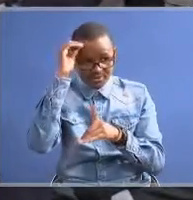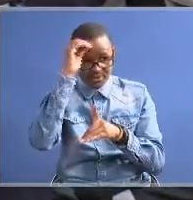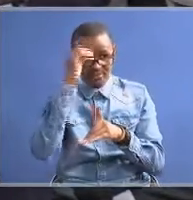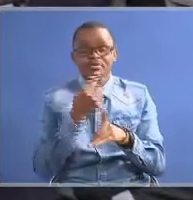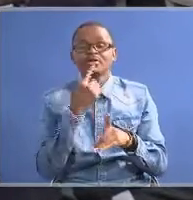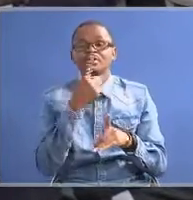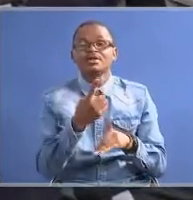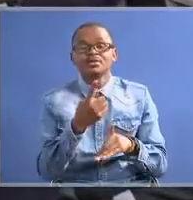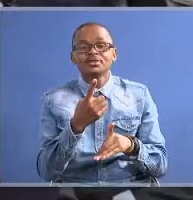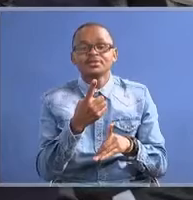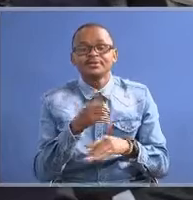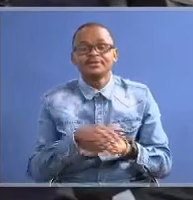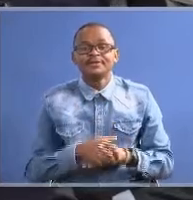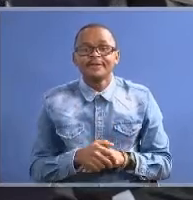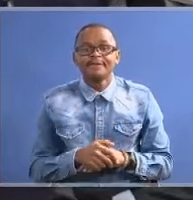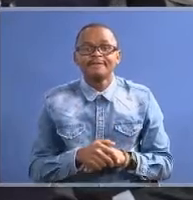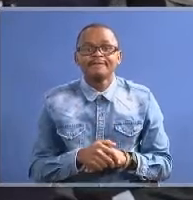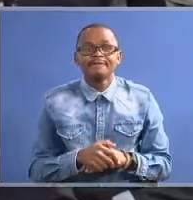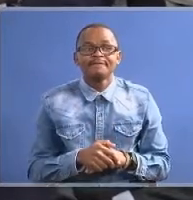say.